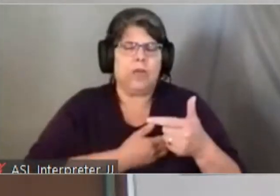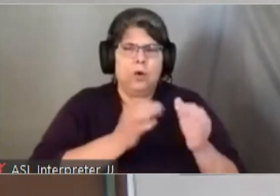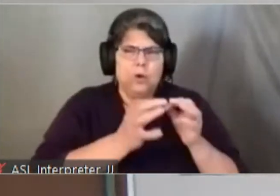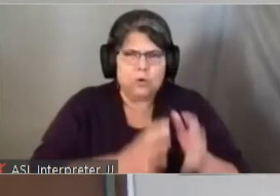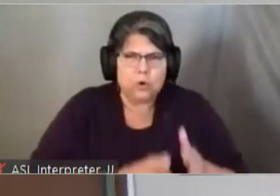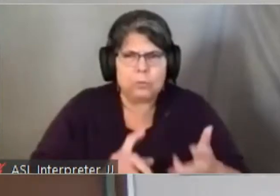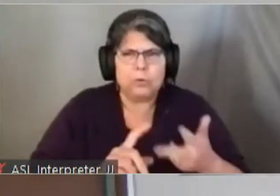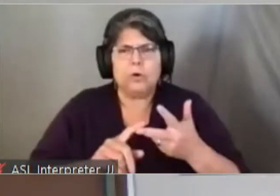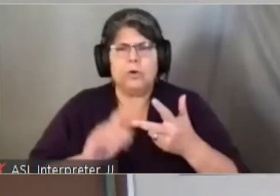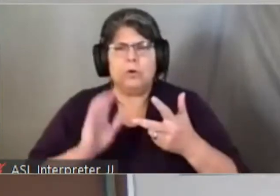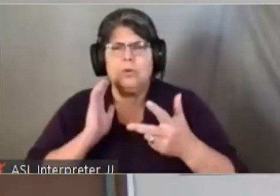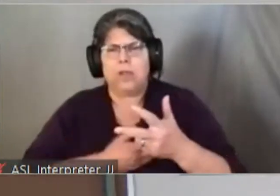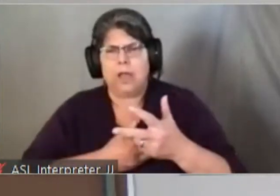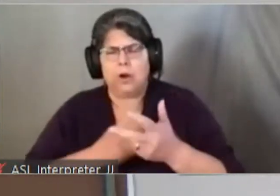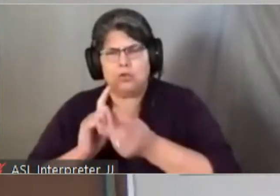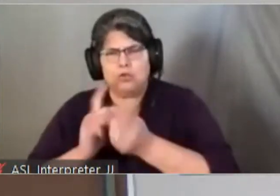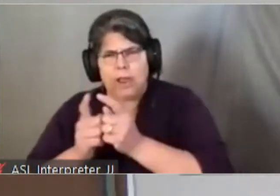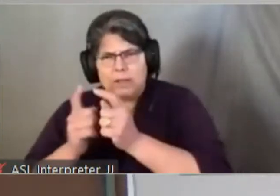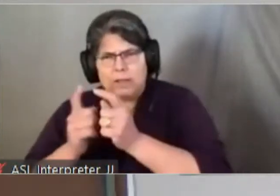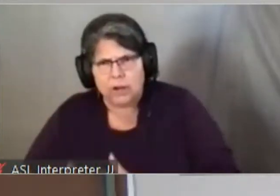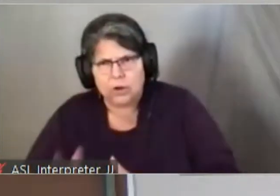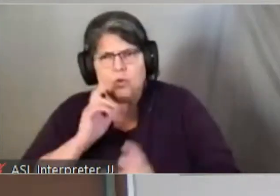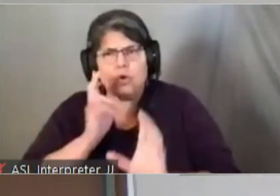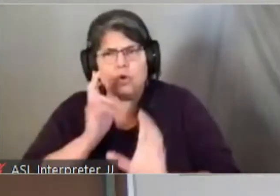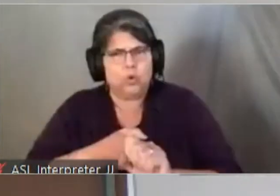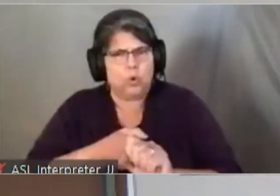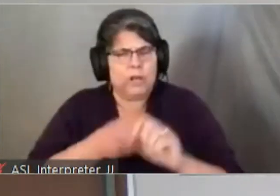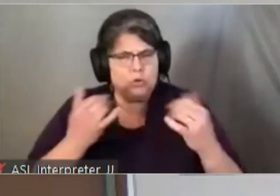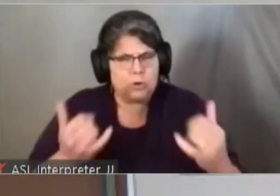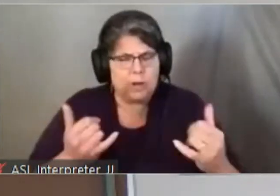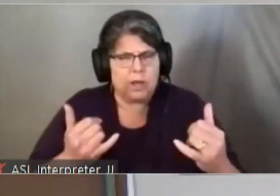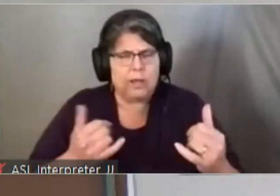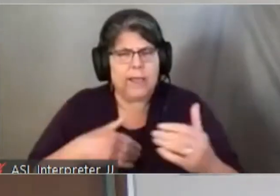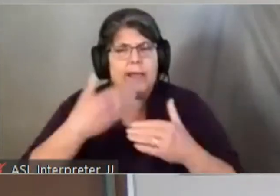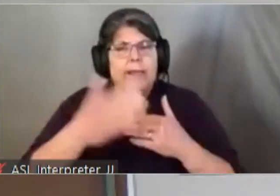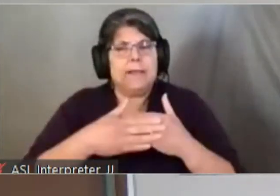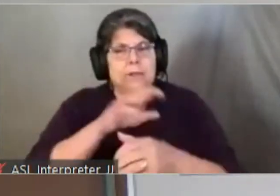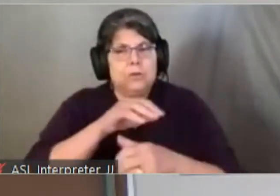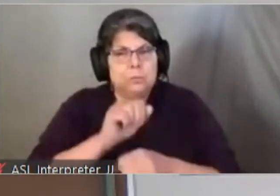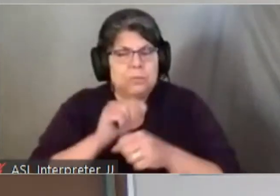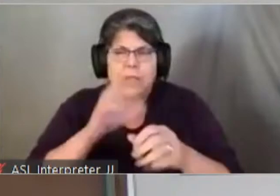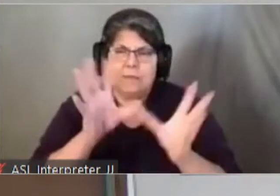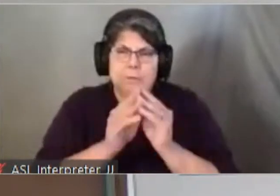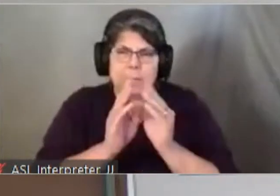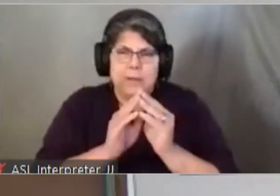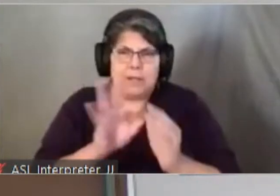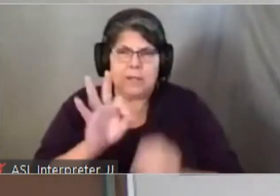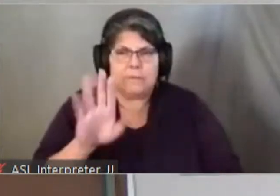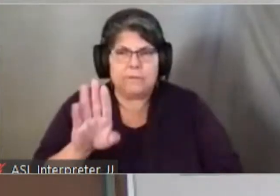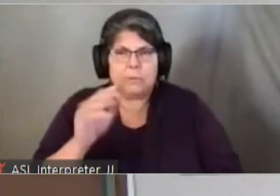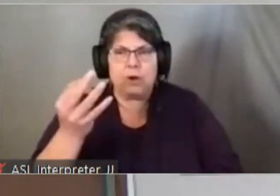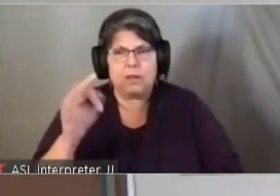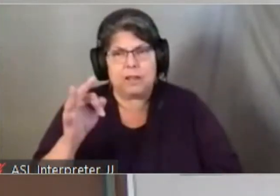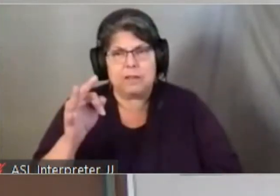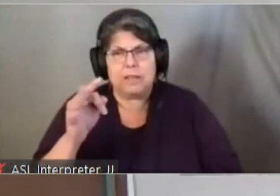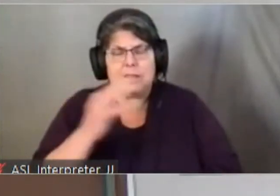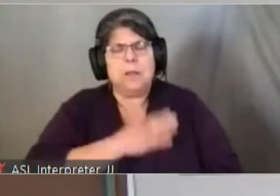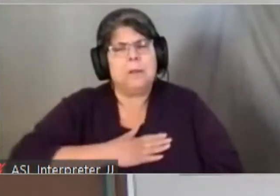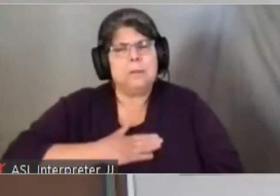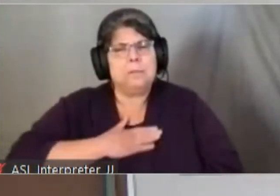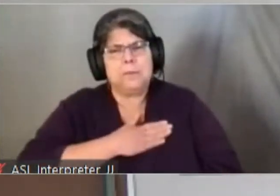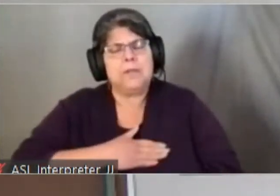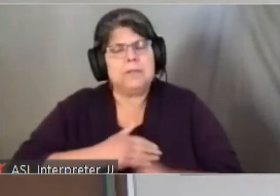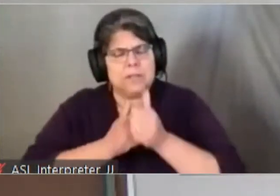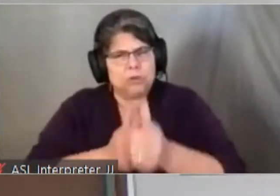us today. Our next update is scheduled for February 19th. Please continue to follow Mendocino County Public